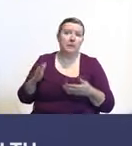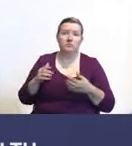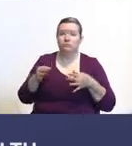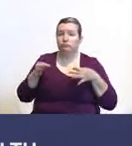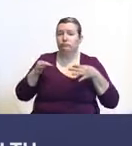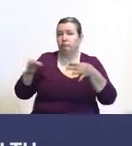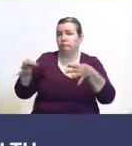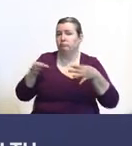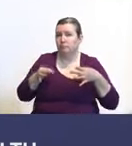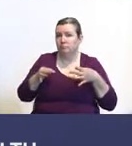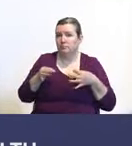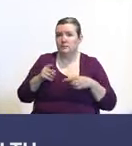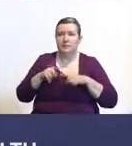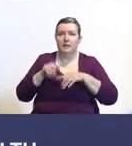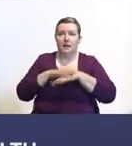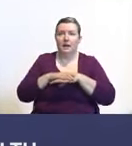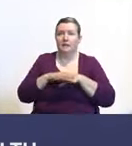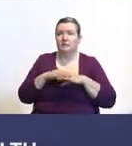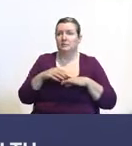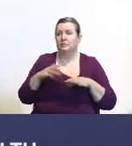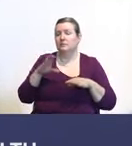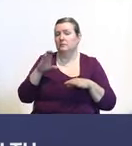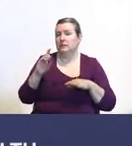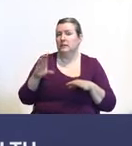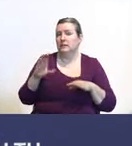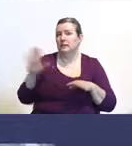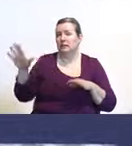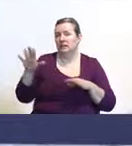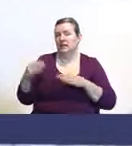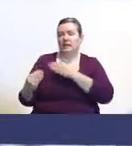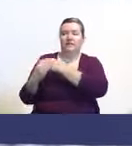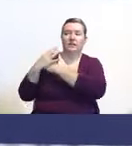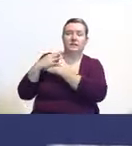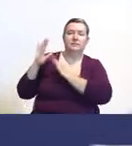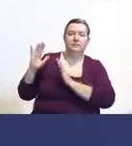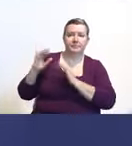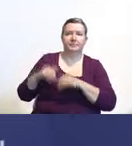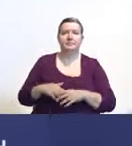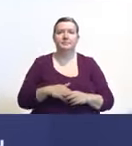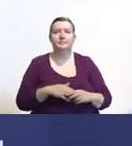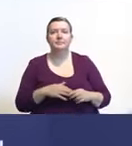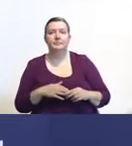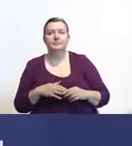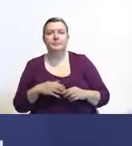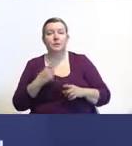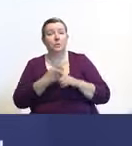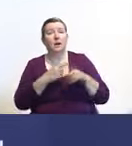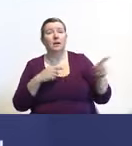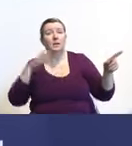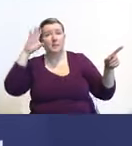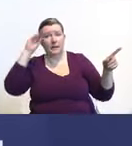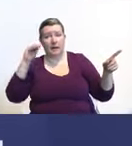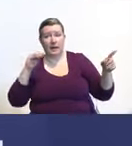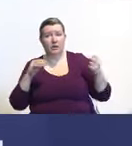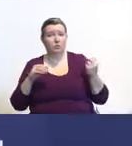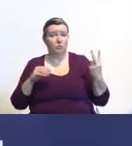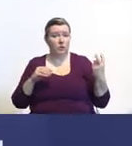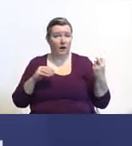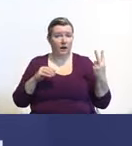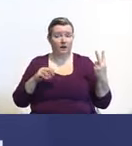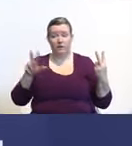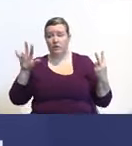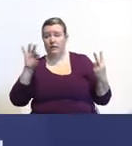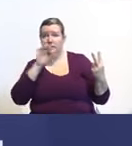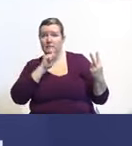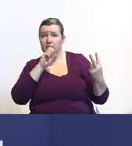will. Is that fair? Yeah, it's primarily males between the ages of 12 and 39. Specifically,